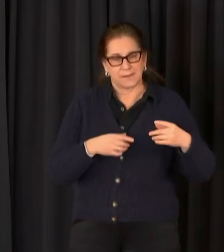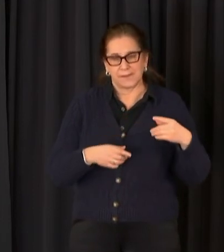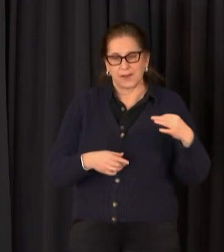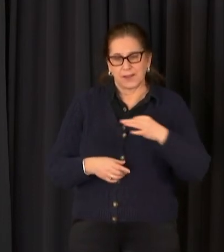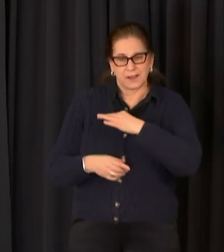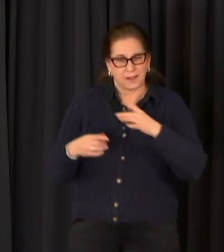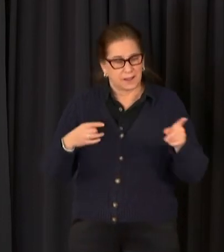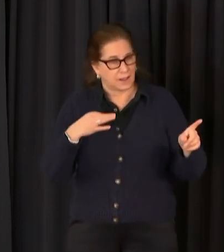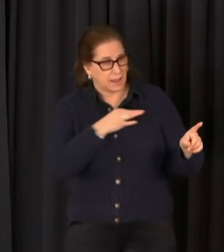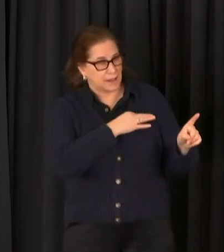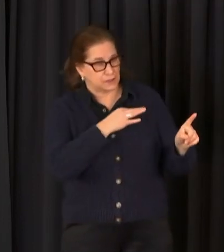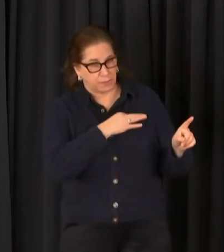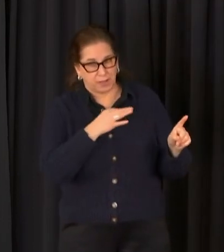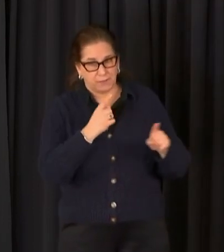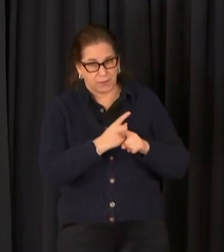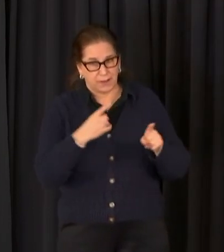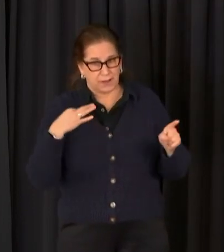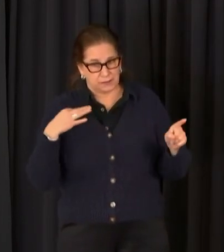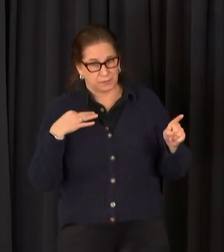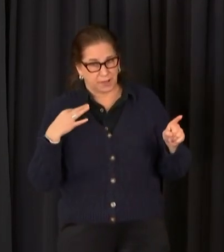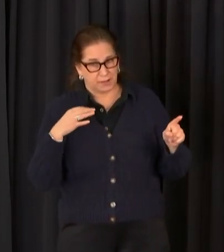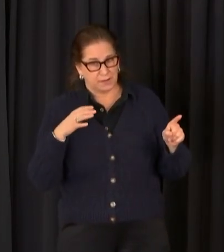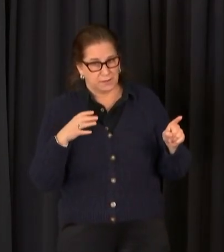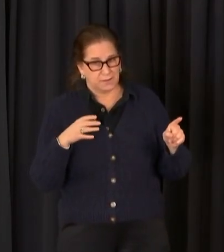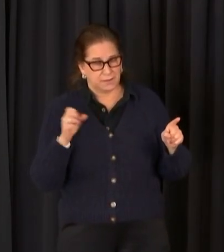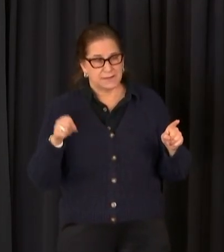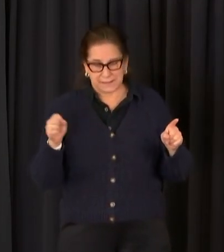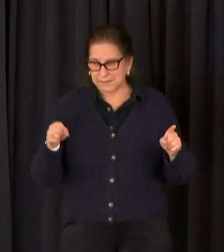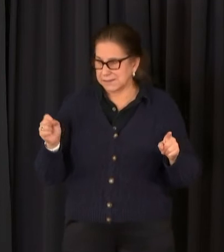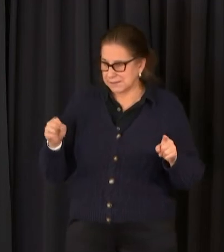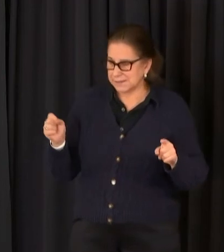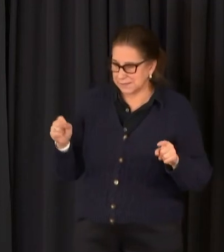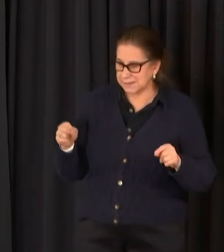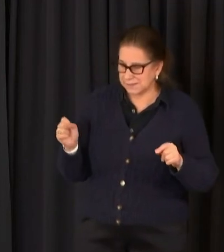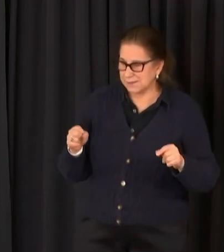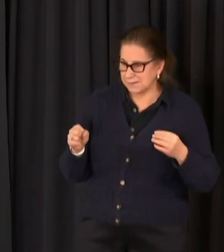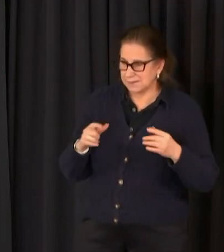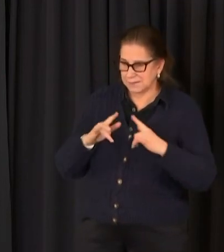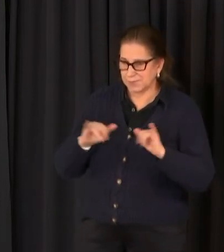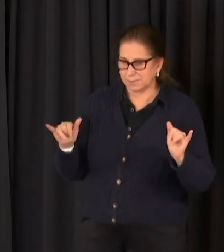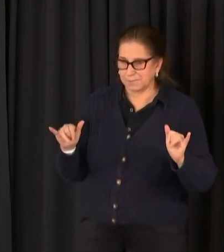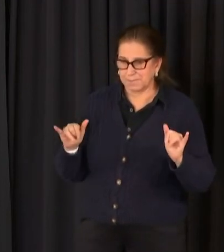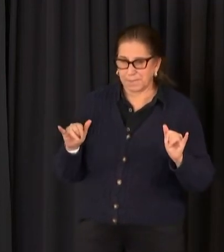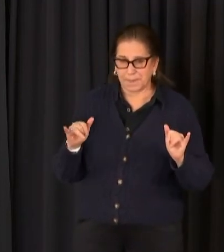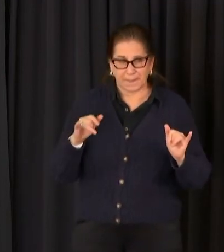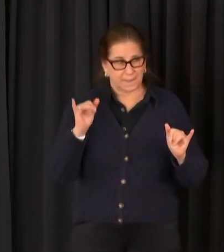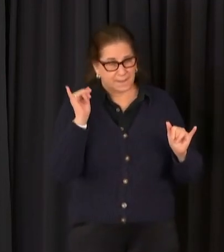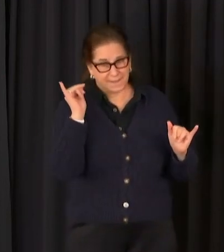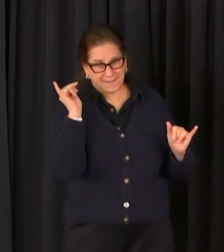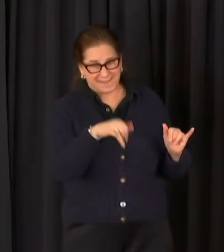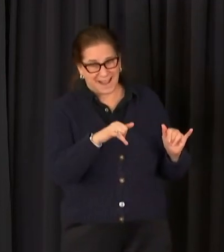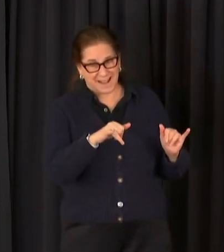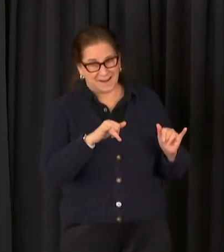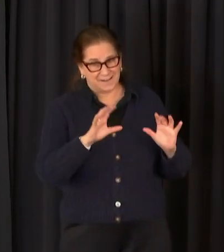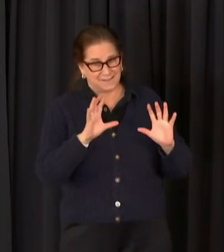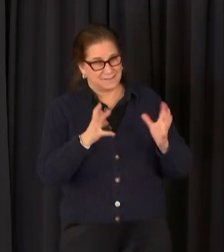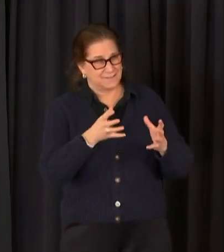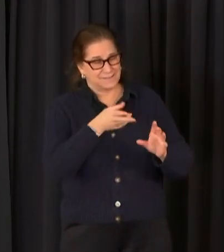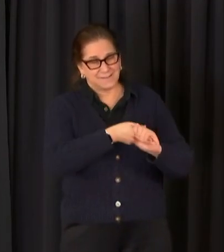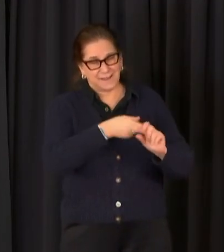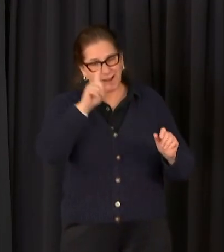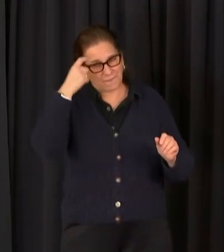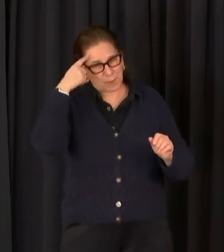guess in late January when you got the vaccine. Yes. Back then. Okay. Yes. And is that allotment within that